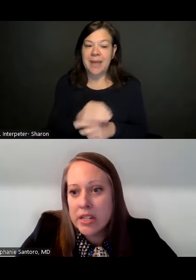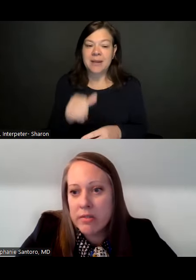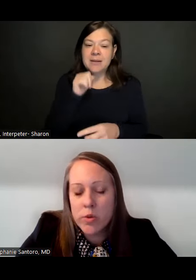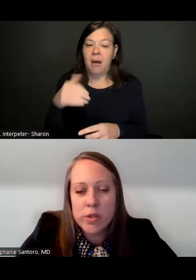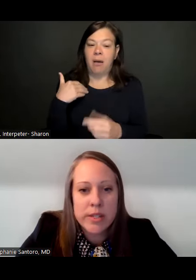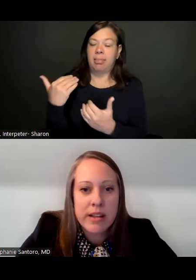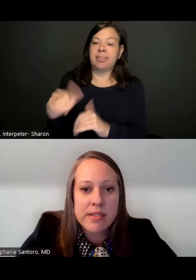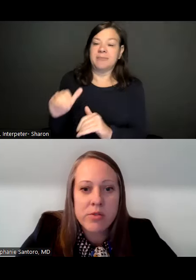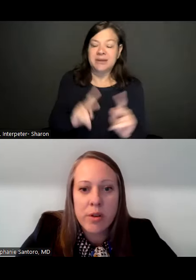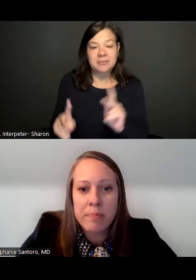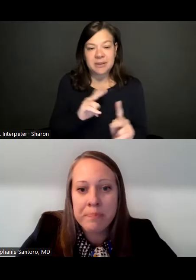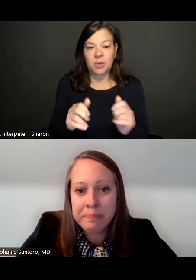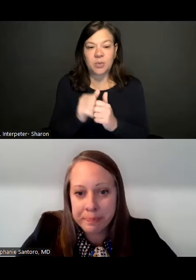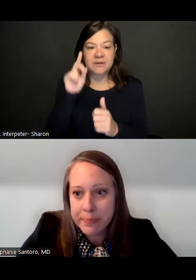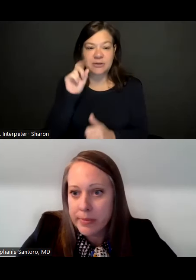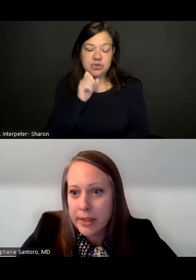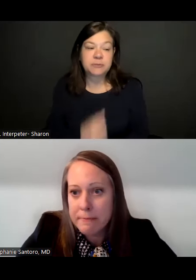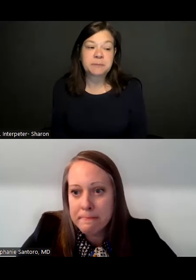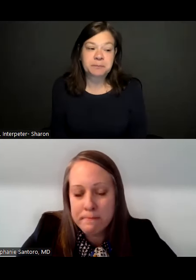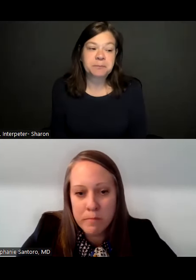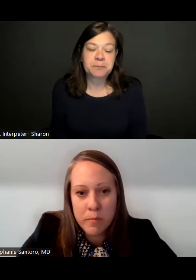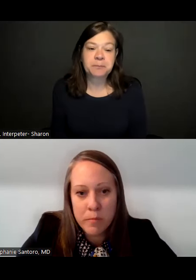limiting individuals with Down syndrome.